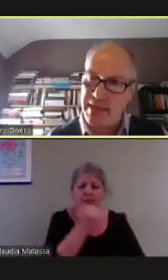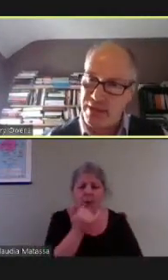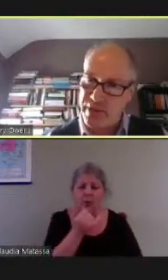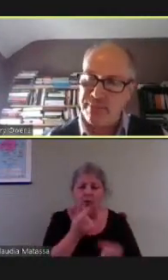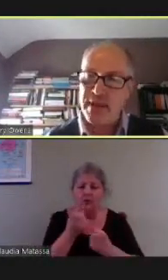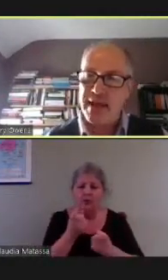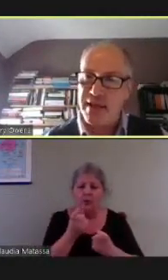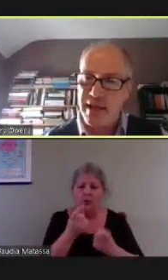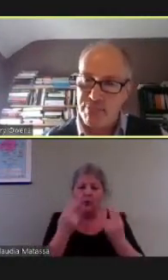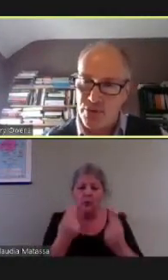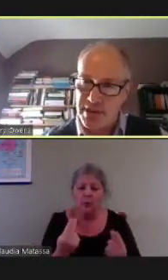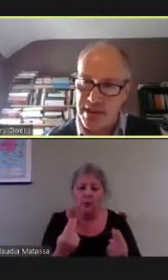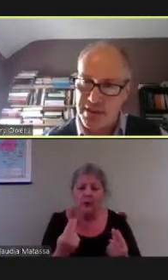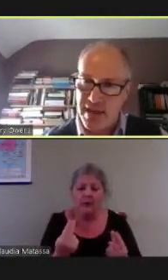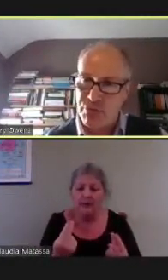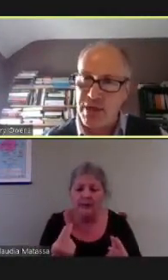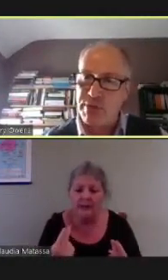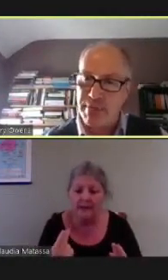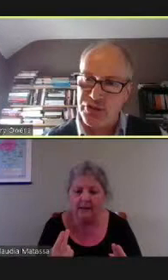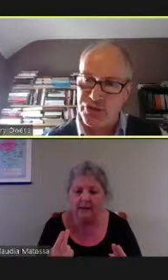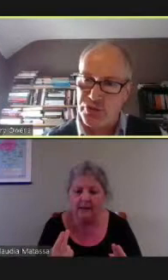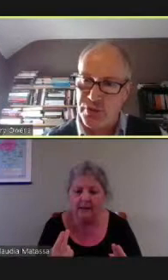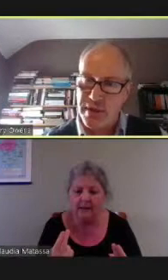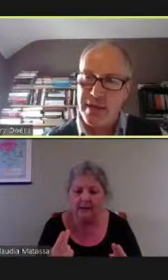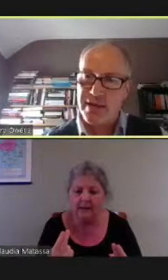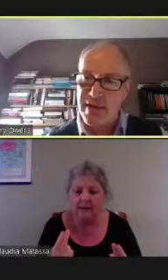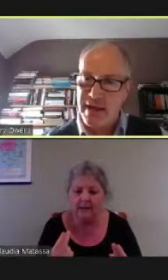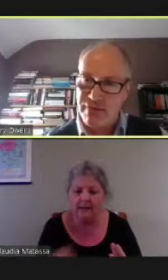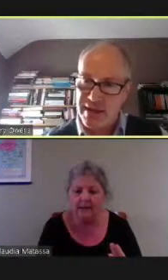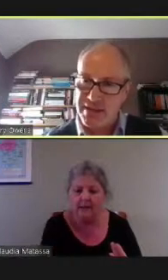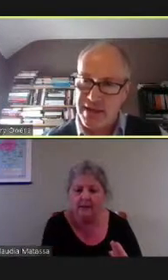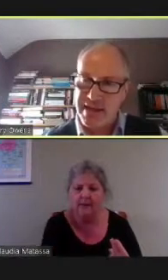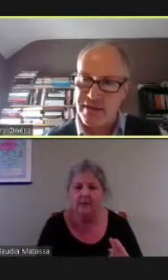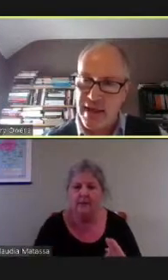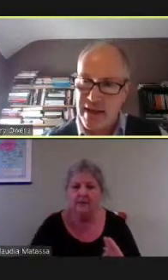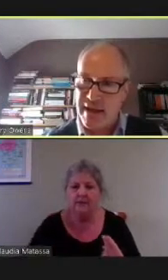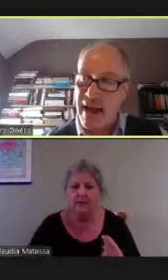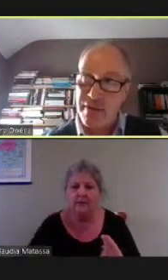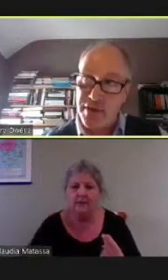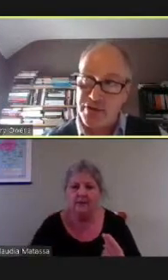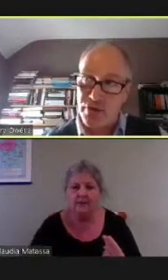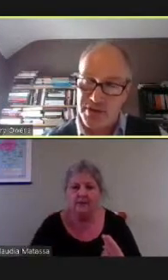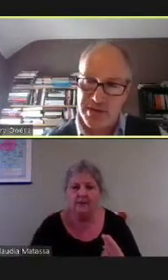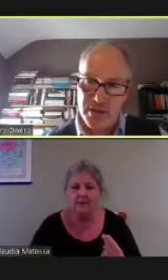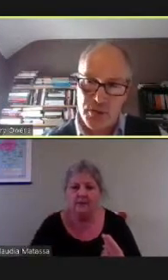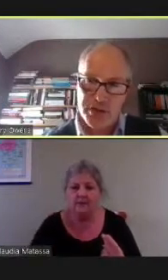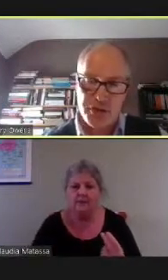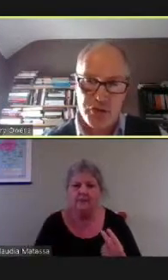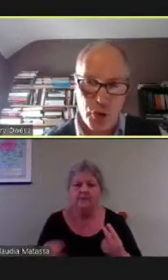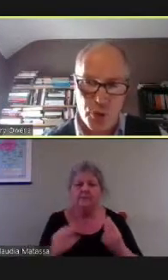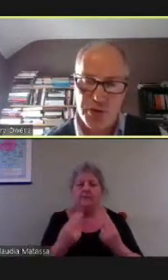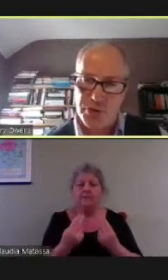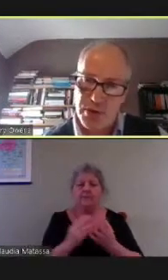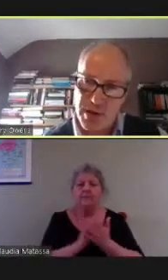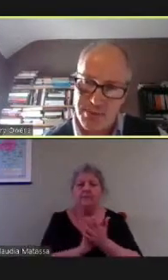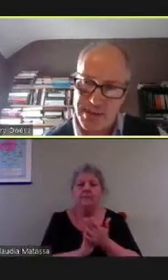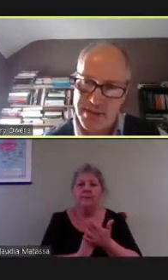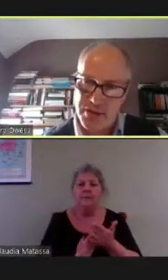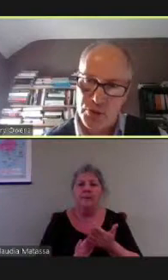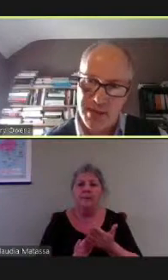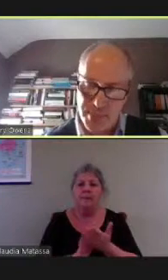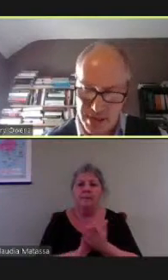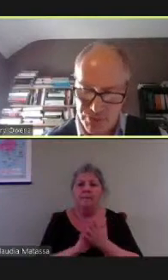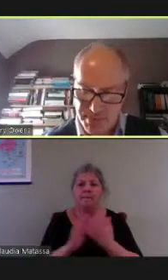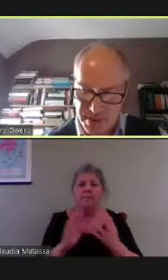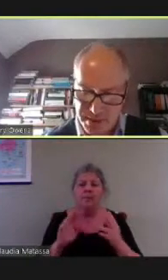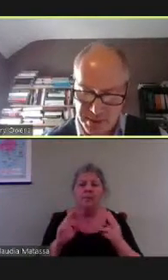an intermediary in that process, and we will make sure that they have access and the services in question know what the requirement